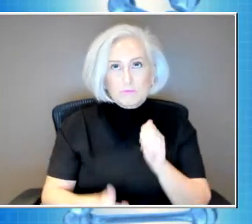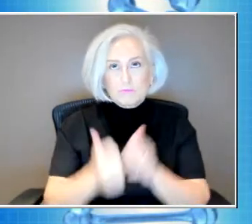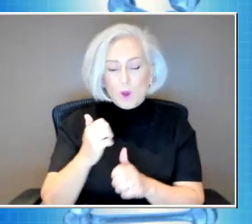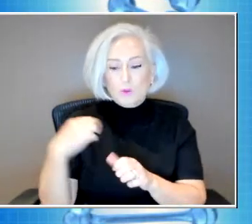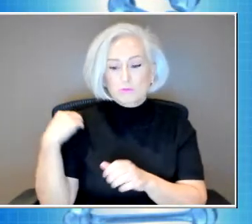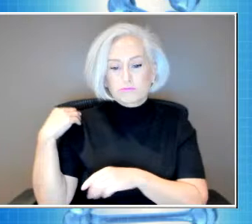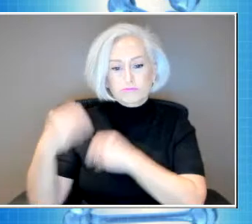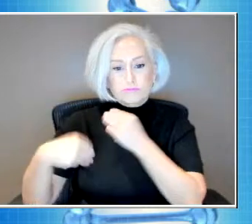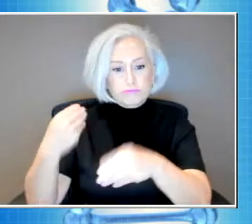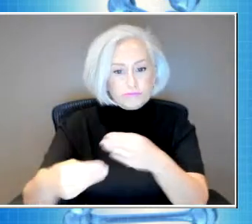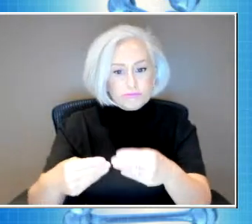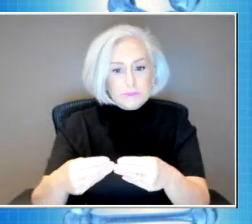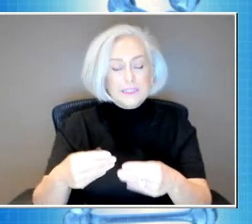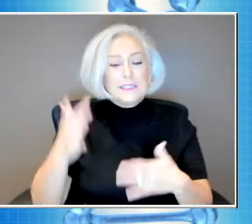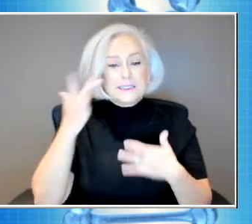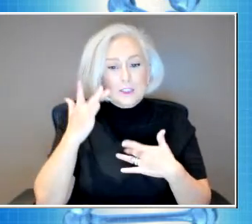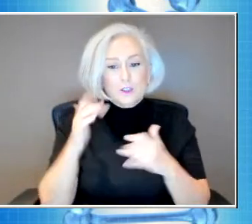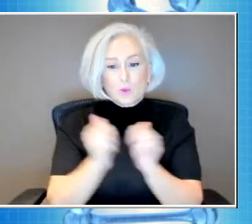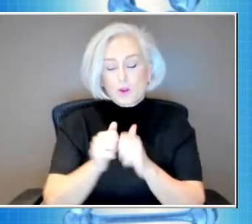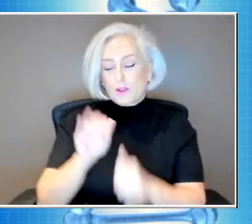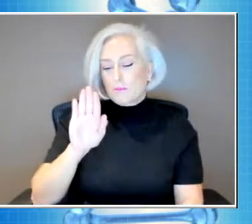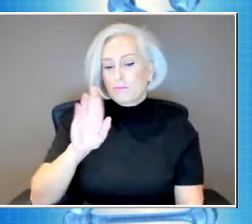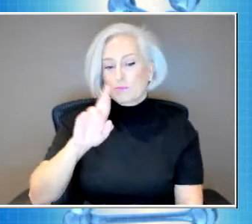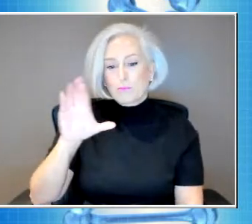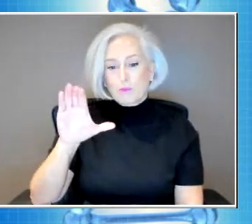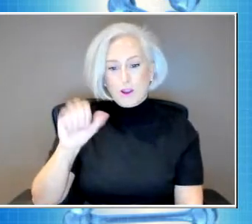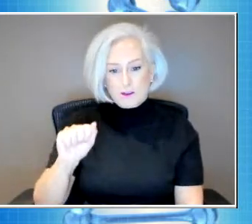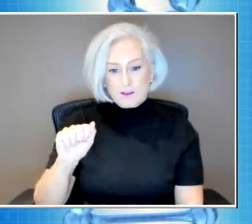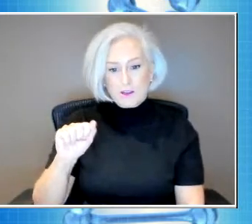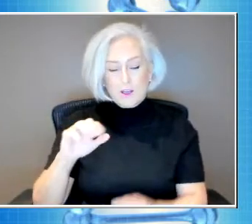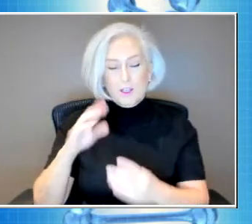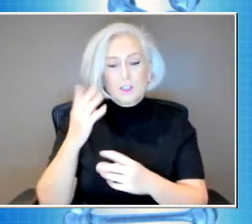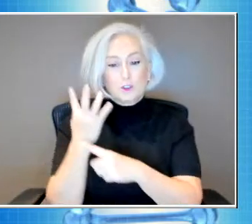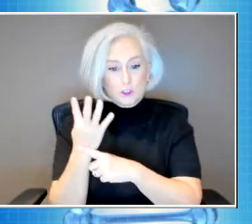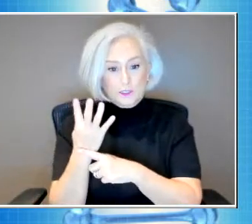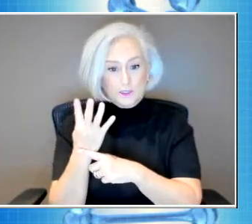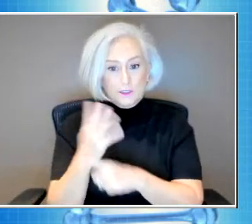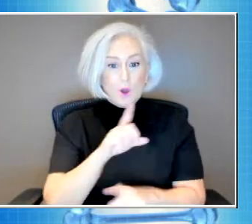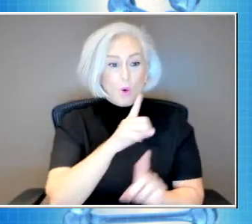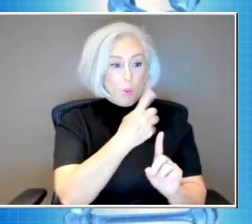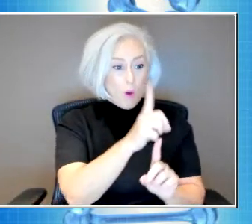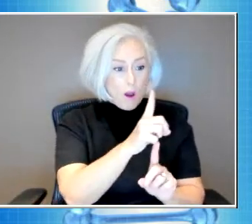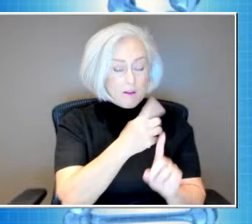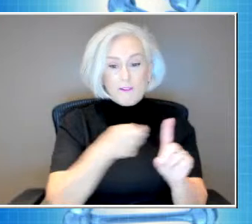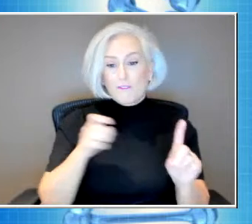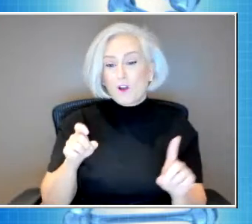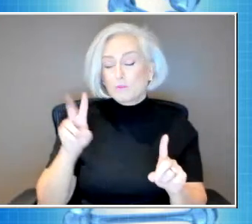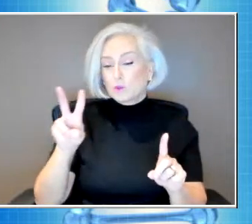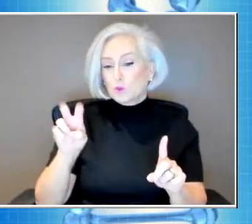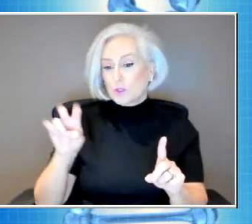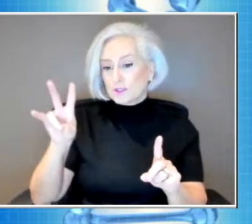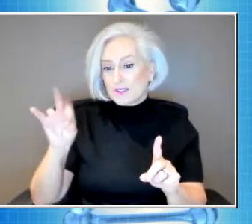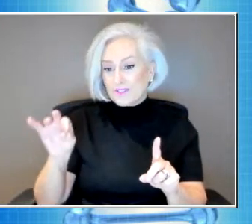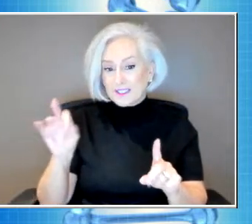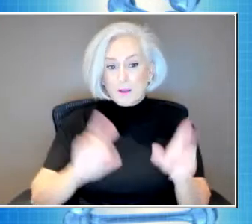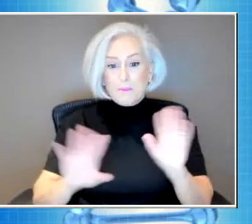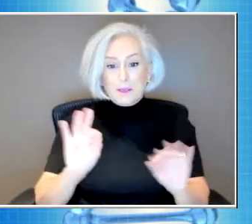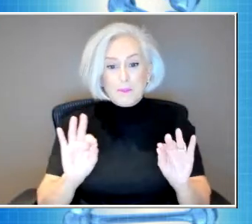there with the BRCA gene. An estimated 1 out of every 279 people have it, so it's